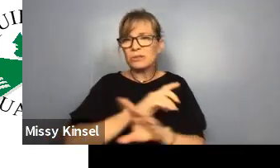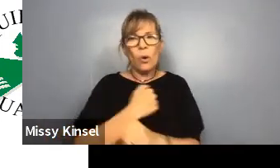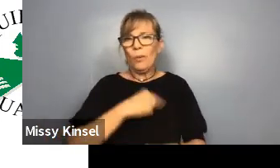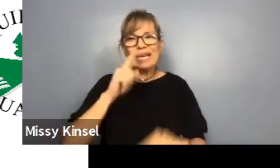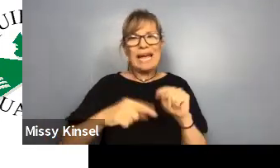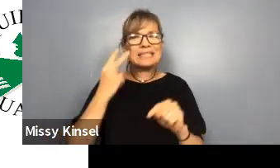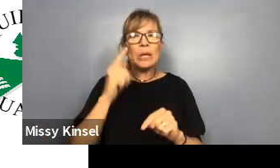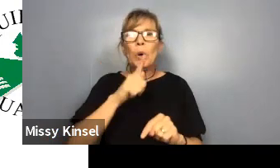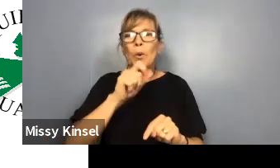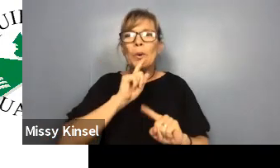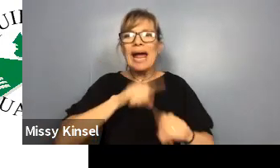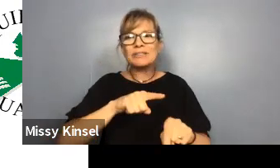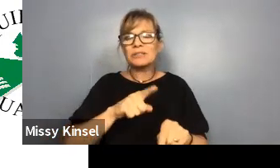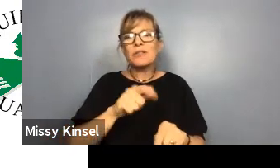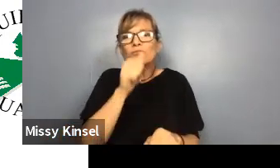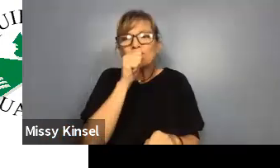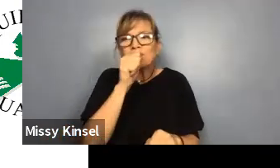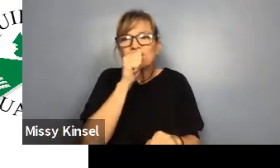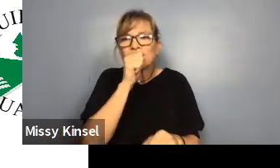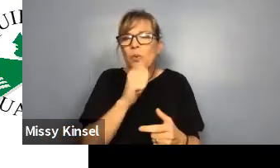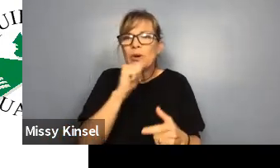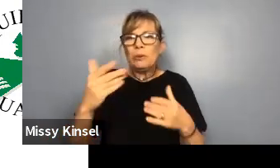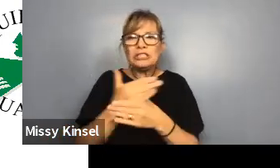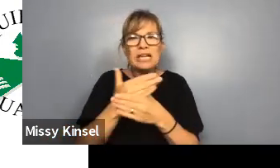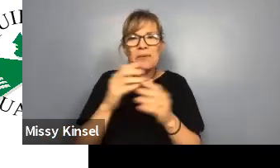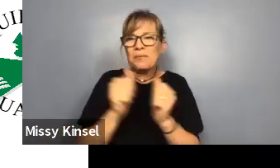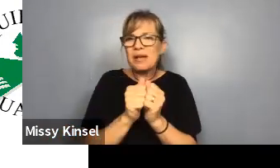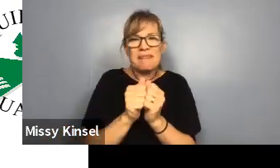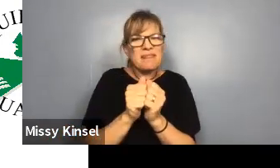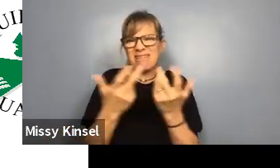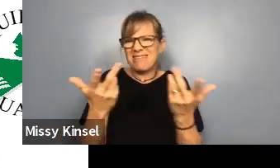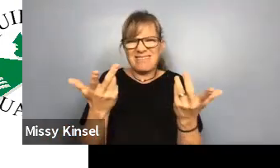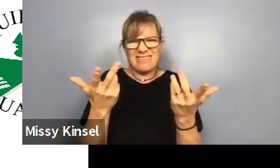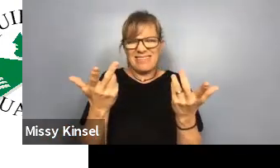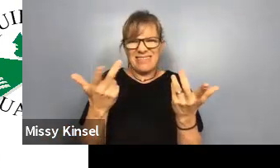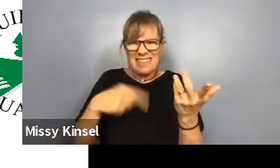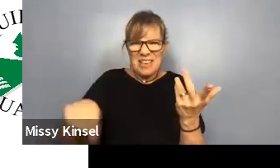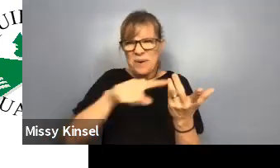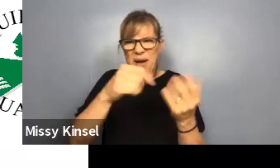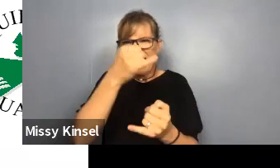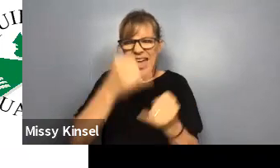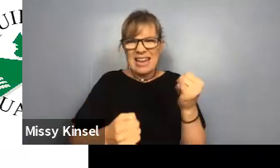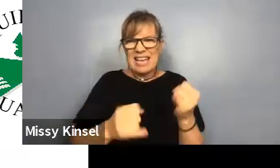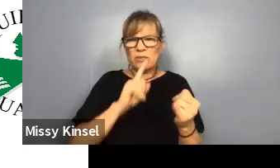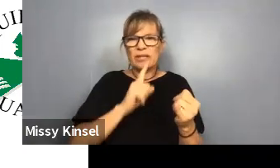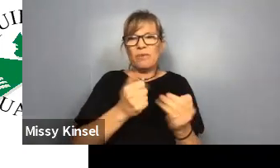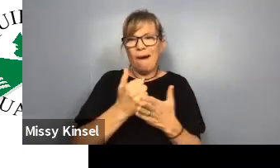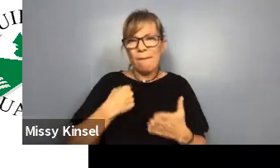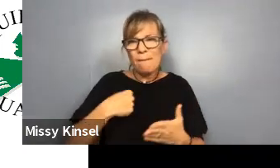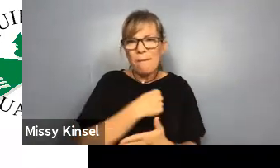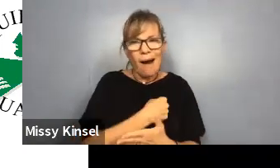are anonymous, and we don't share this with the with all of you at the end. This is just for our